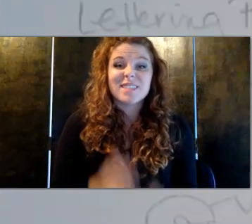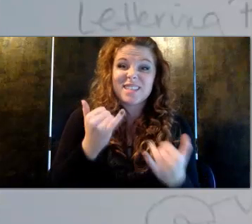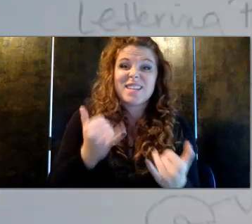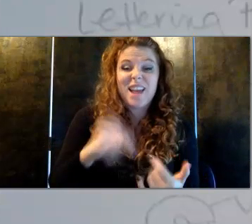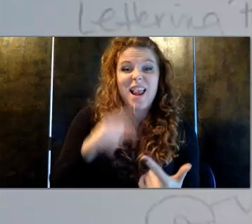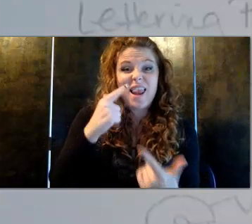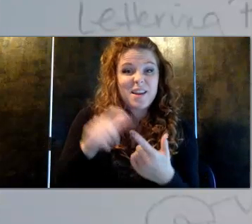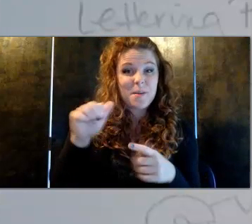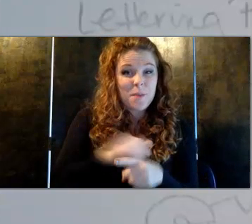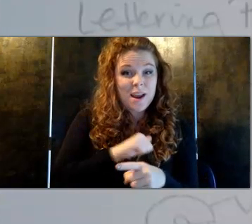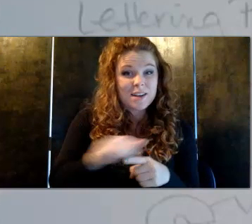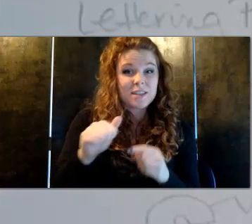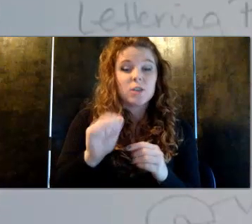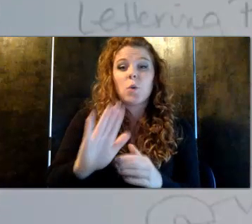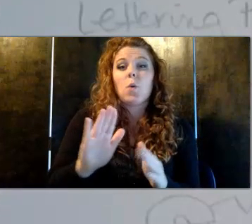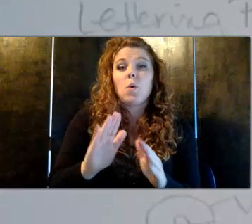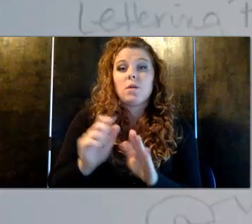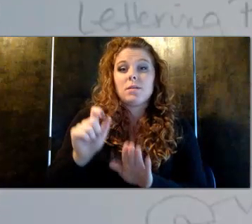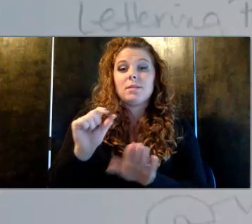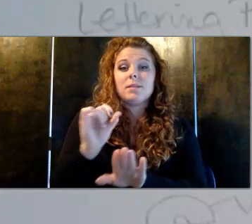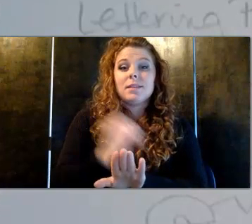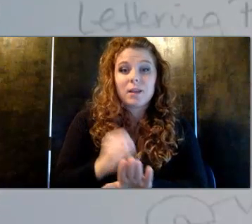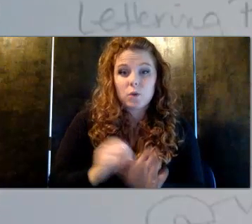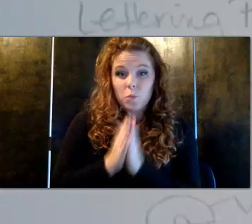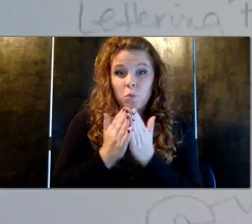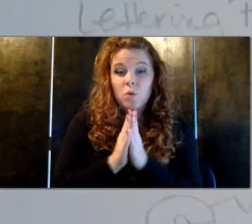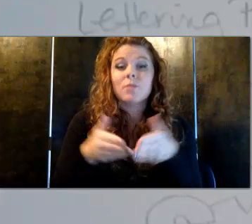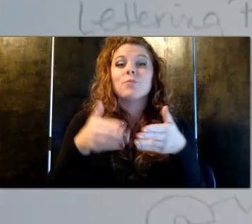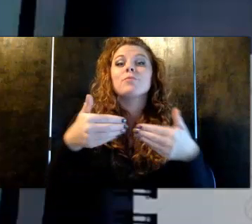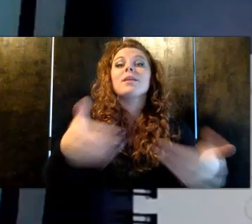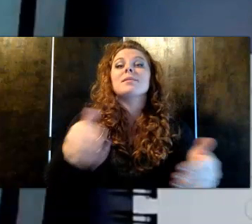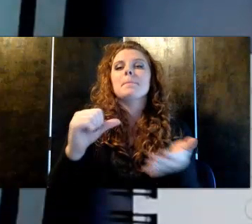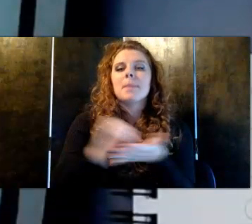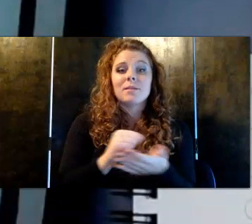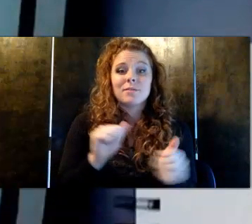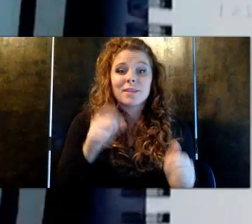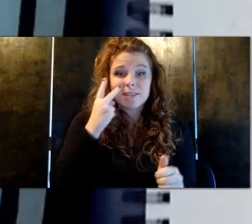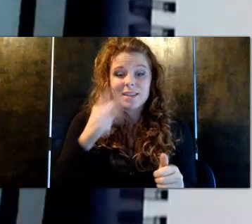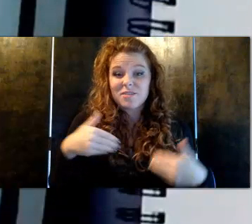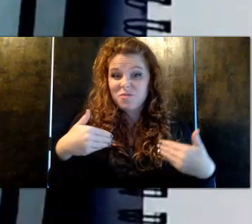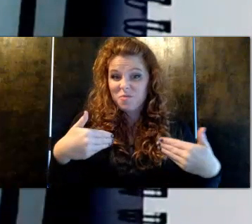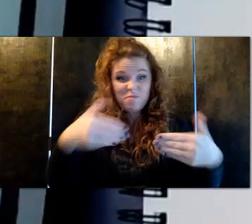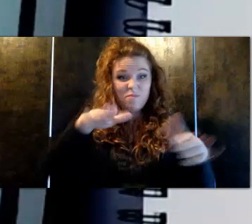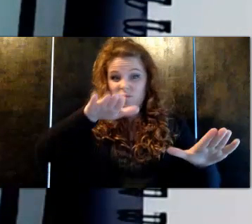today's lettering practice in your sketchbook, and then just leave the rest of the page. You guys can tell I've got the rest